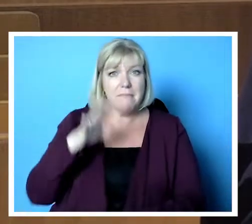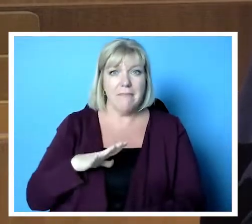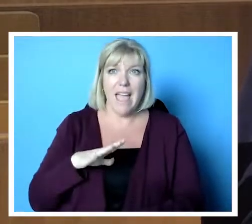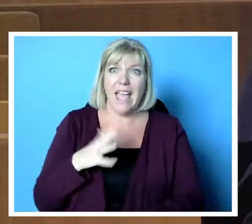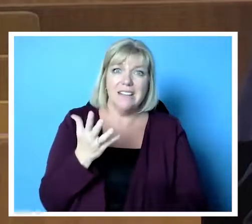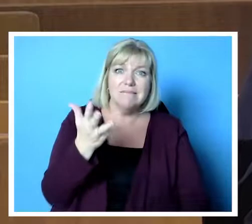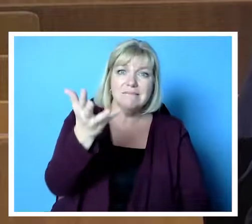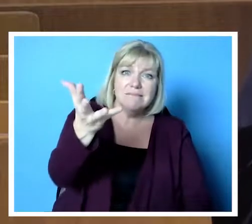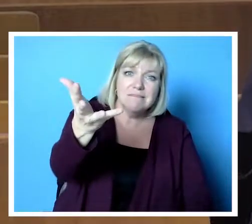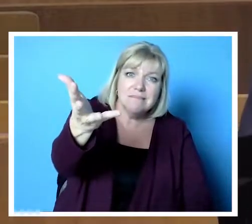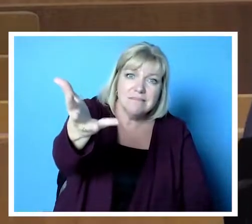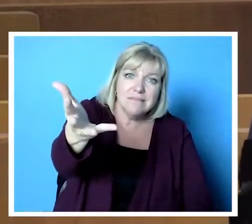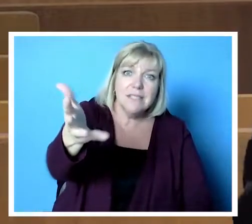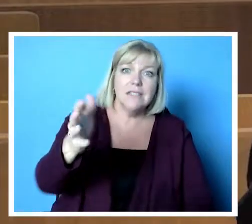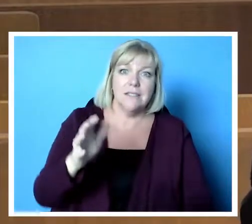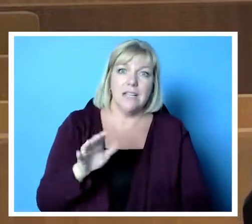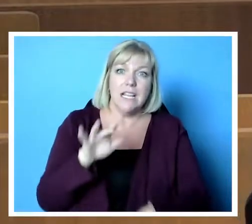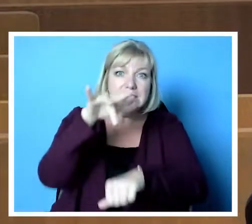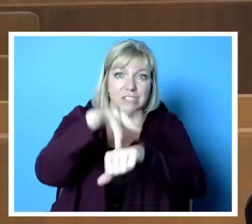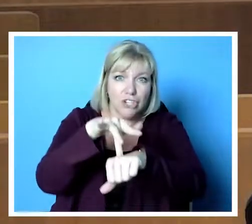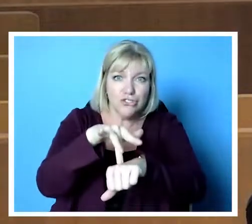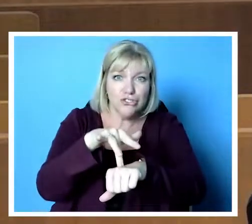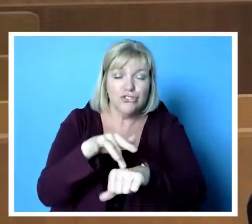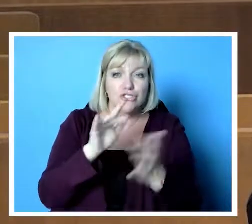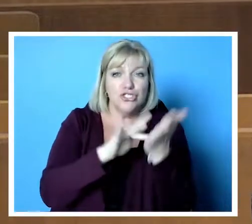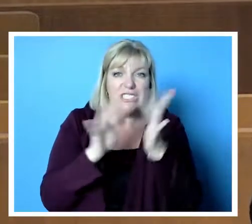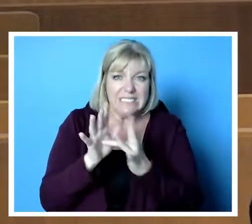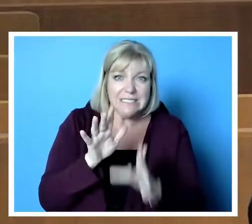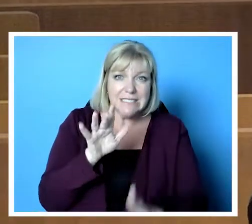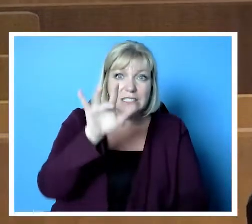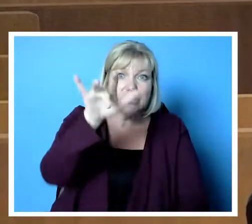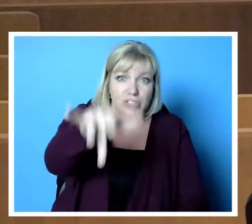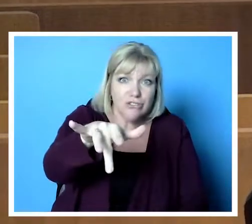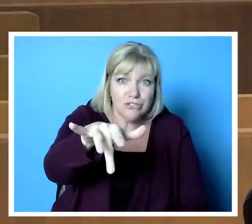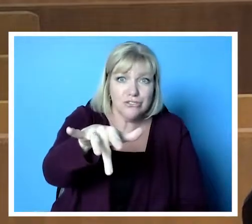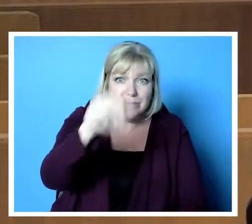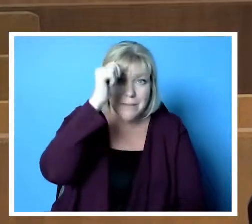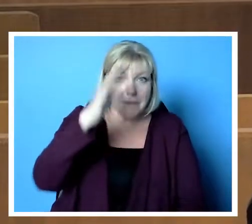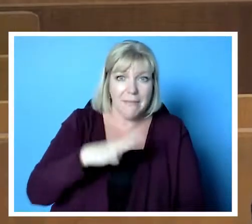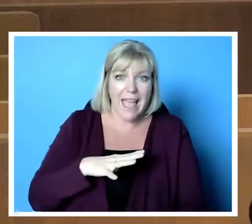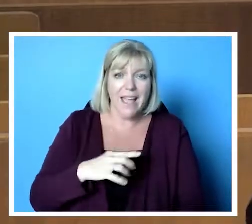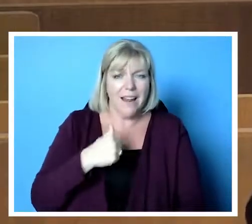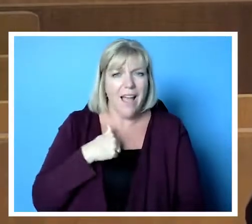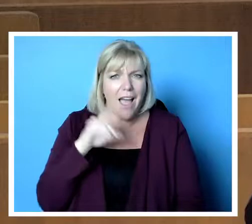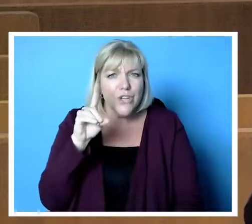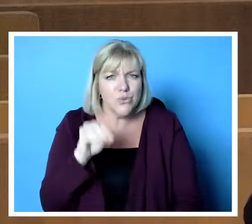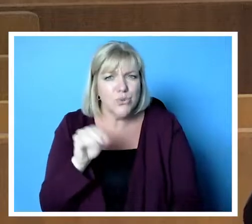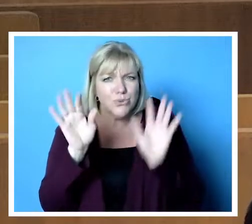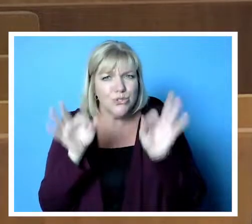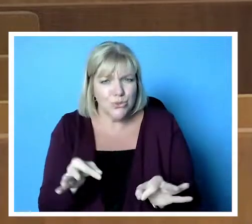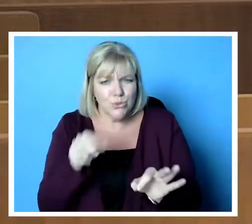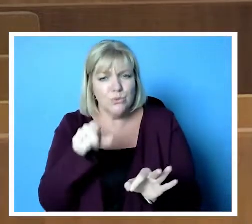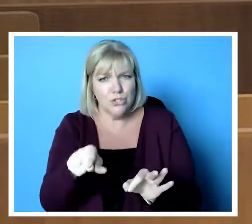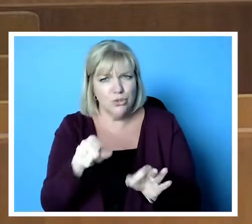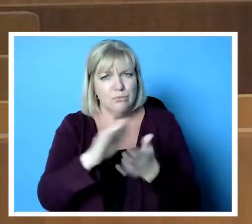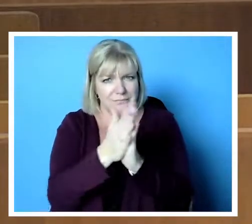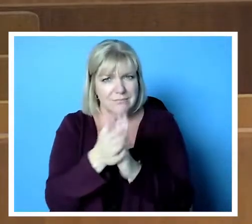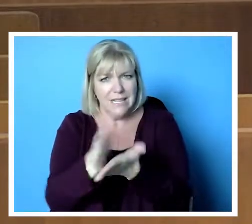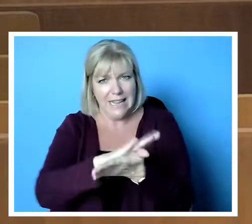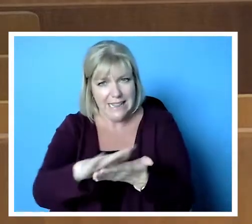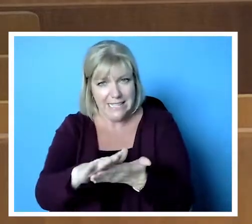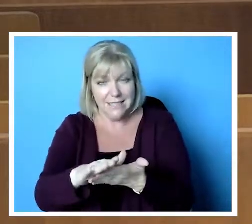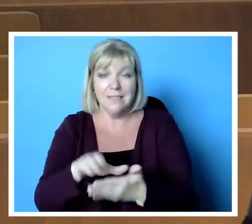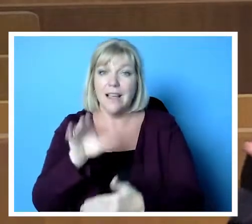hand and touched him, saying, I do choose. Be made clean.